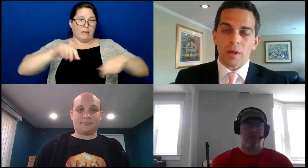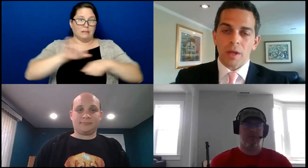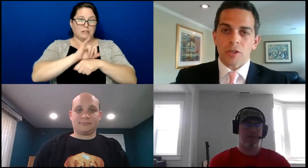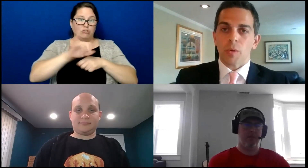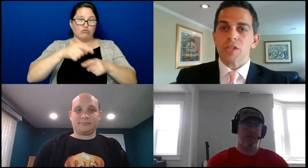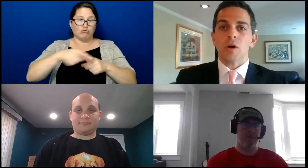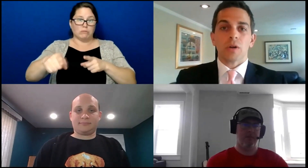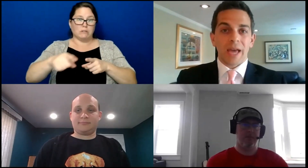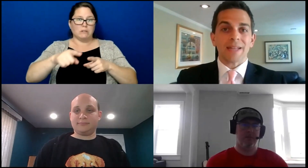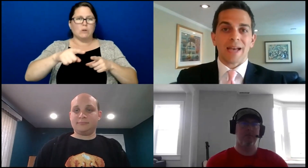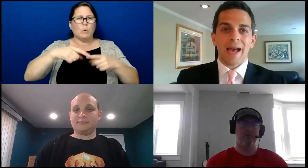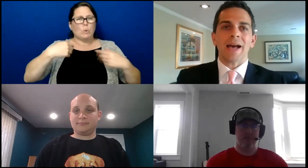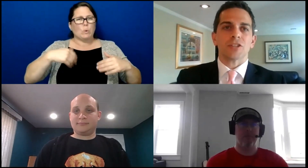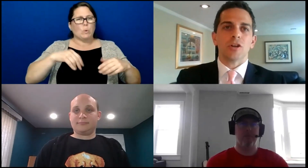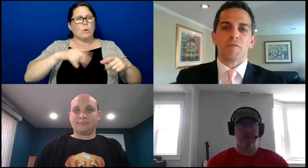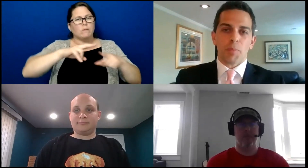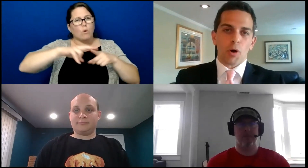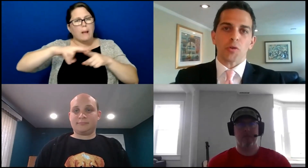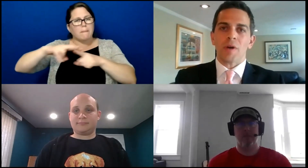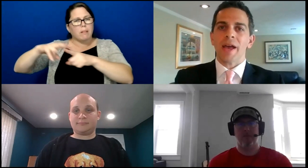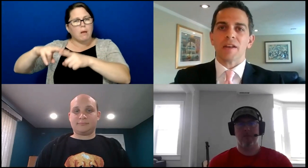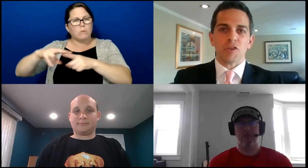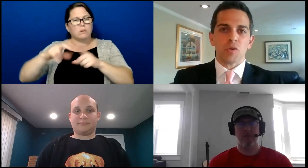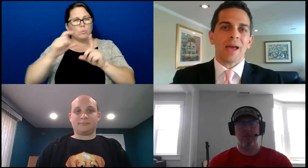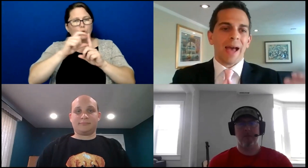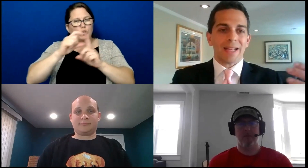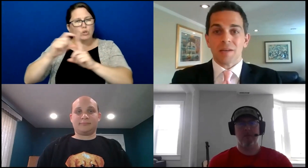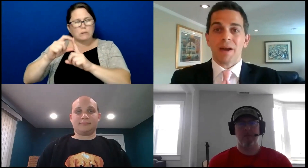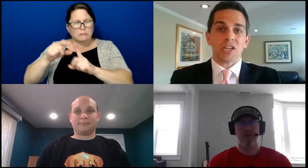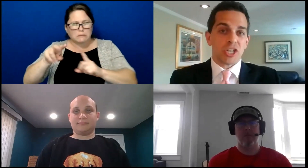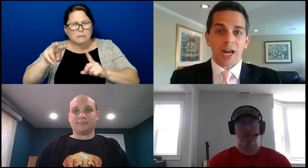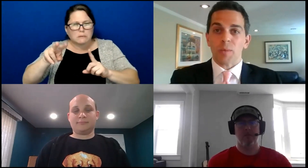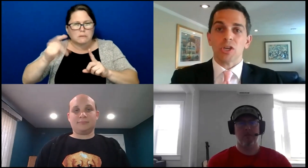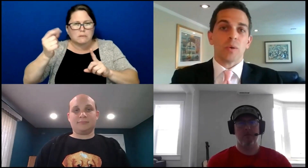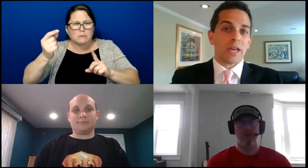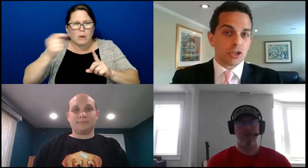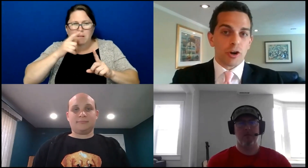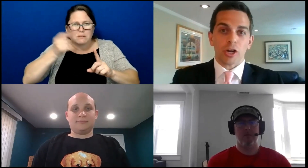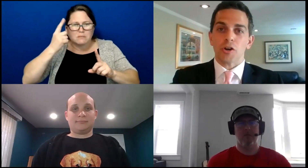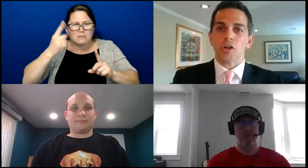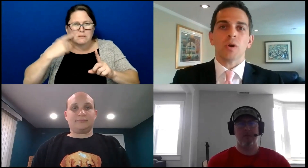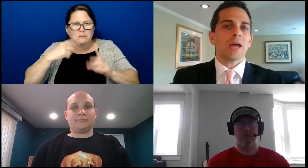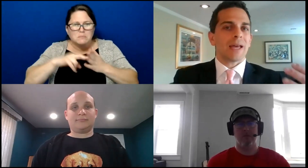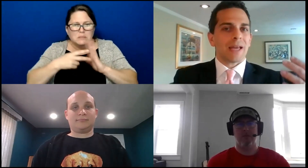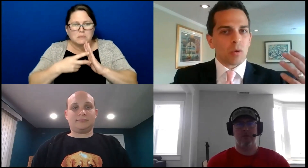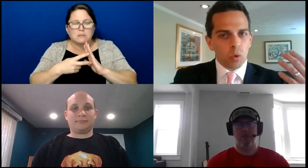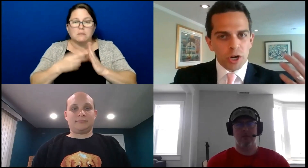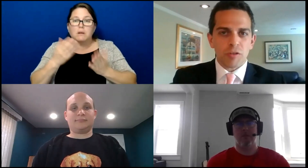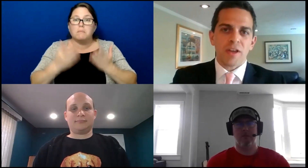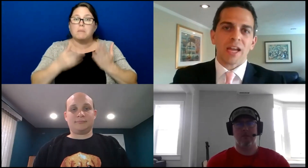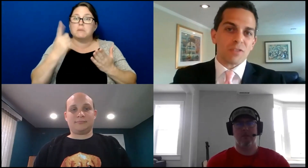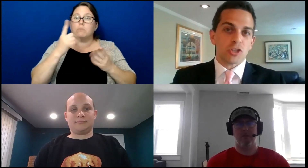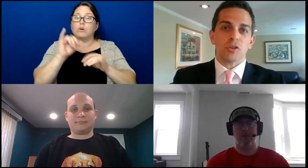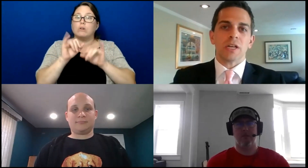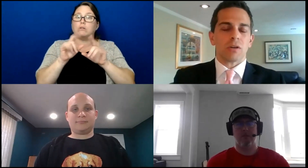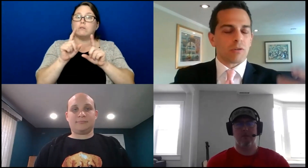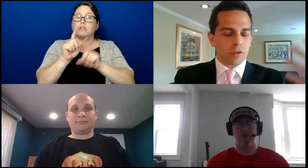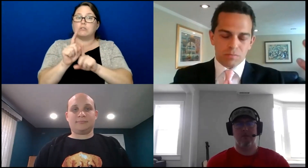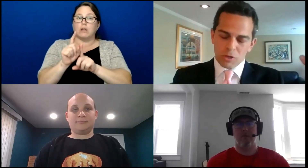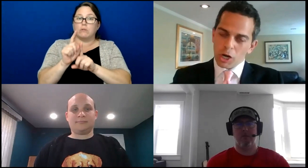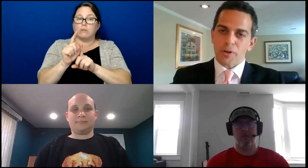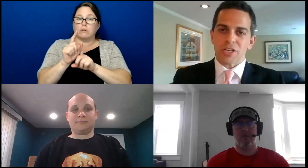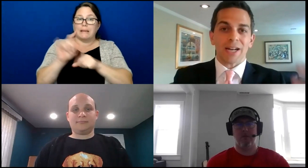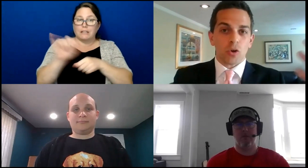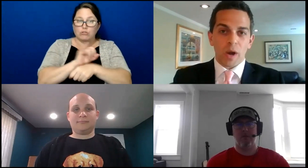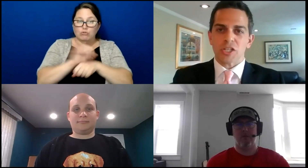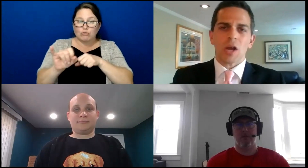know. So it's okay to ask, Paul or Ryan, if you had somebody shadowing you, interning under you, what do you think if the student or